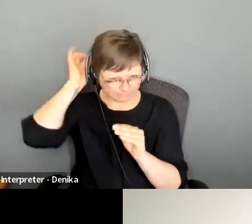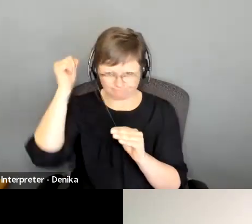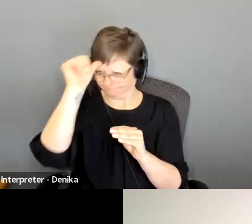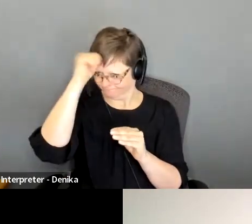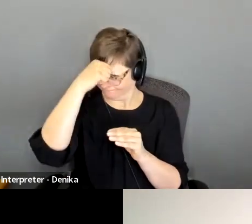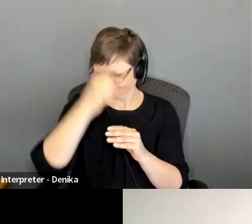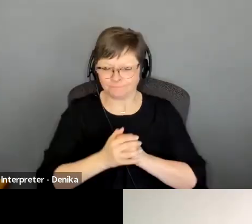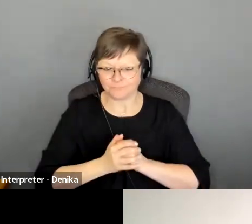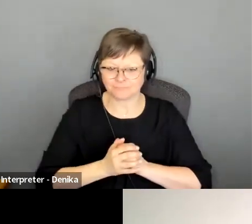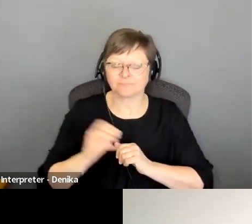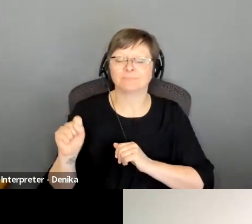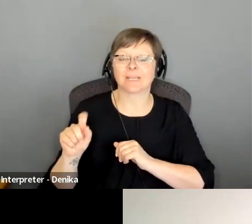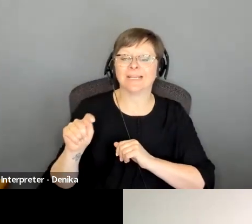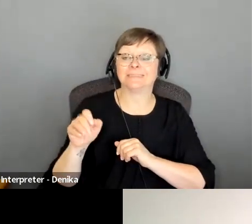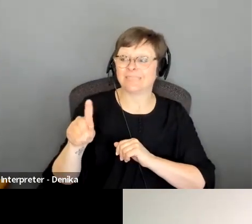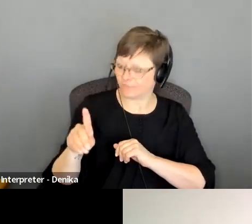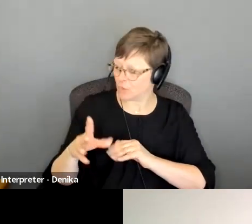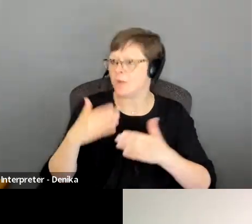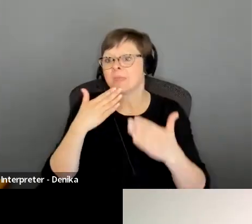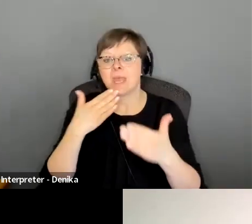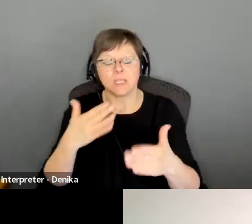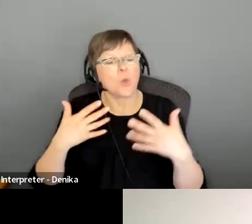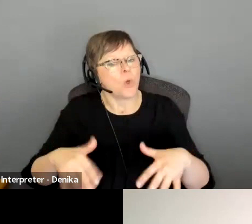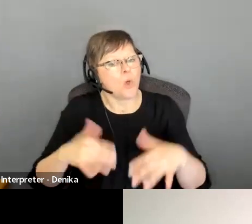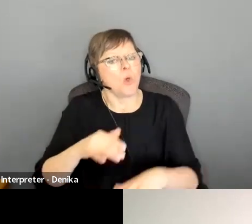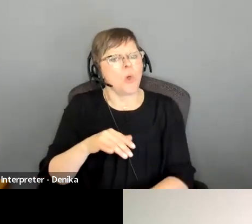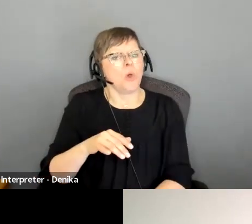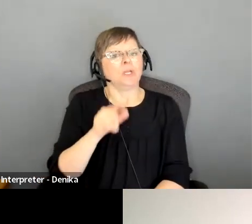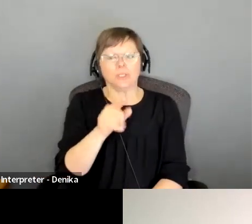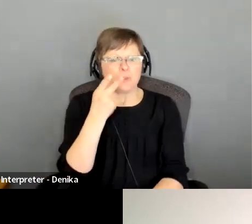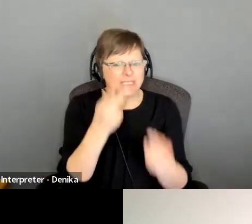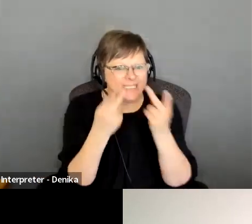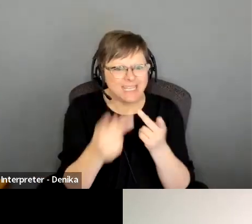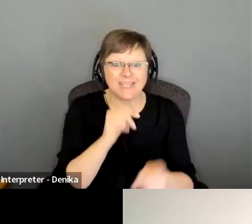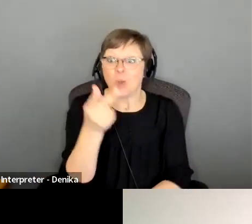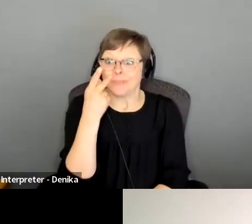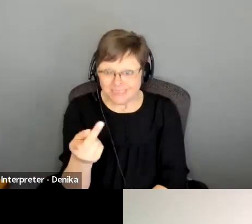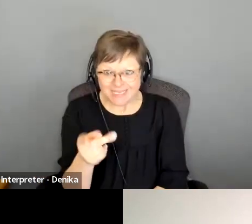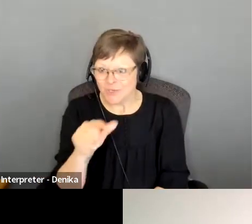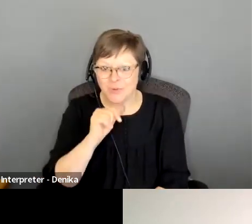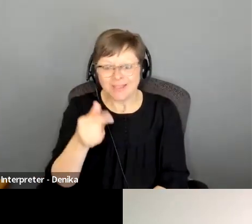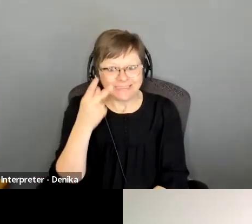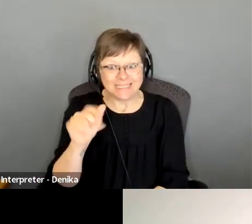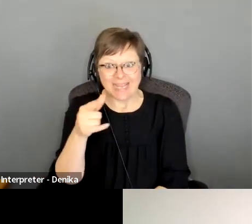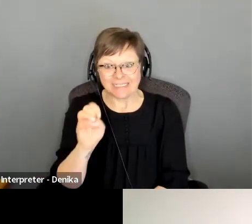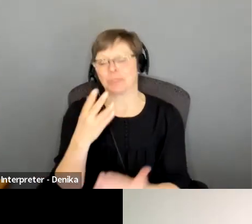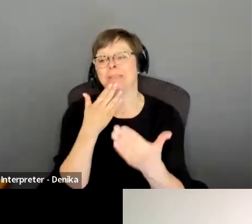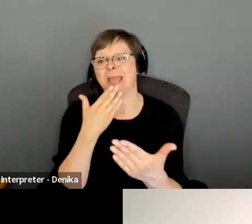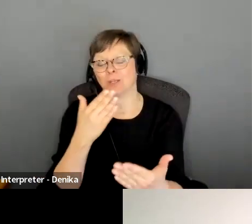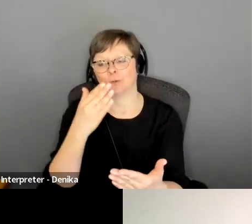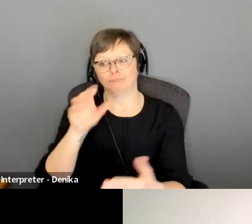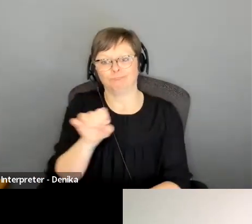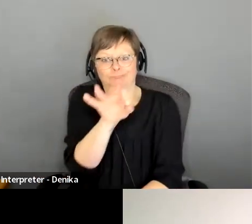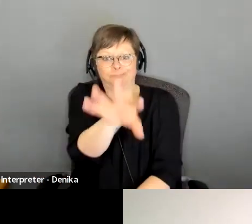really well. And thank you for folks, again, adding the personal investment around things you see or don't see on this, and investing, again, in your